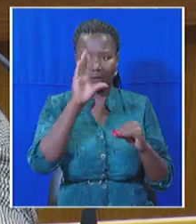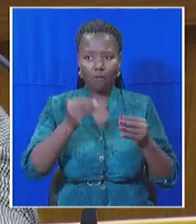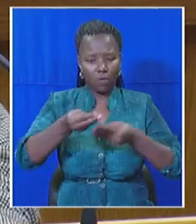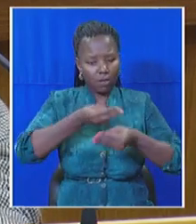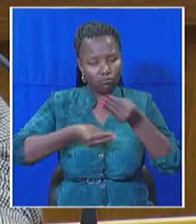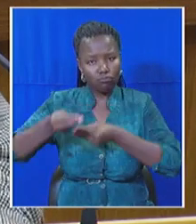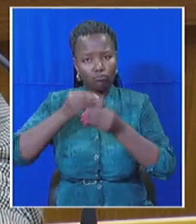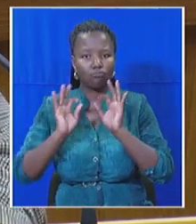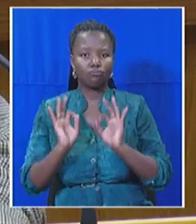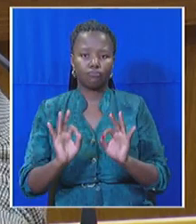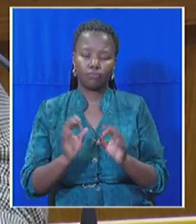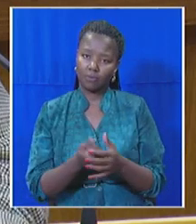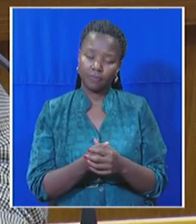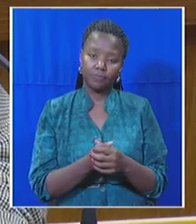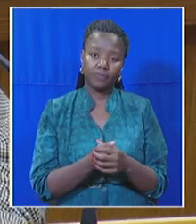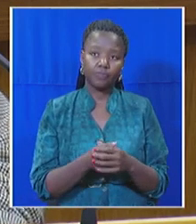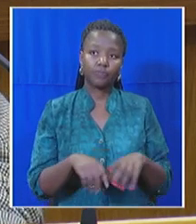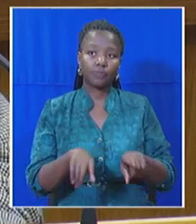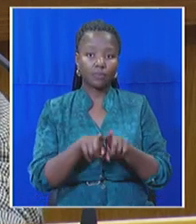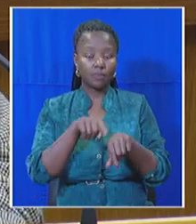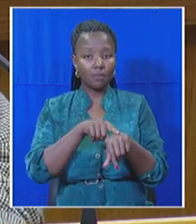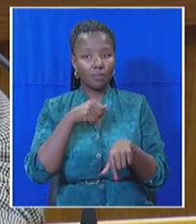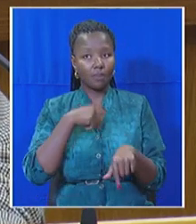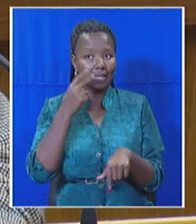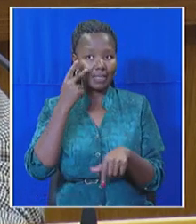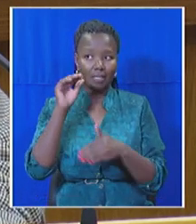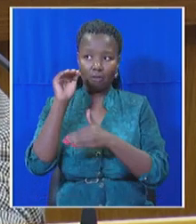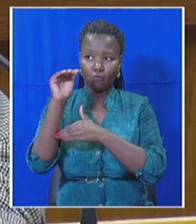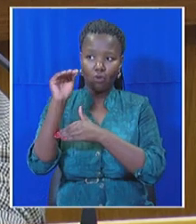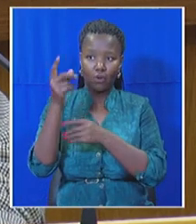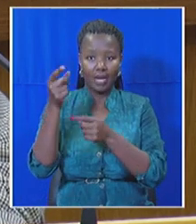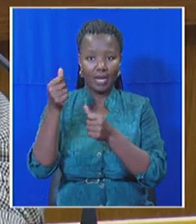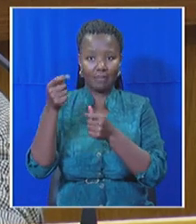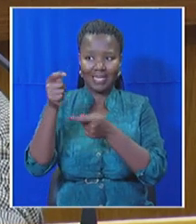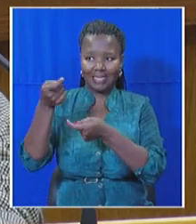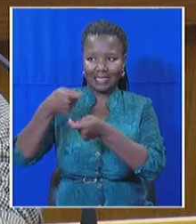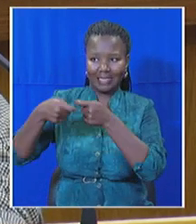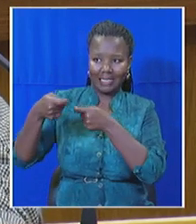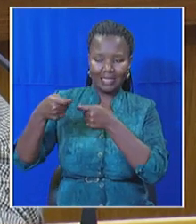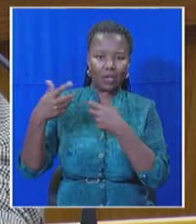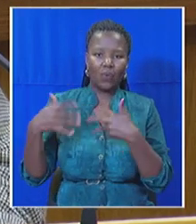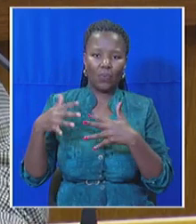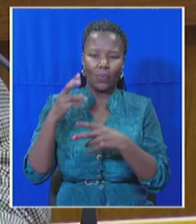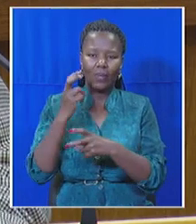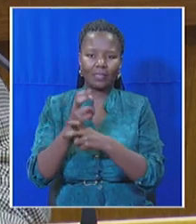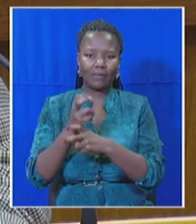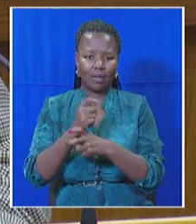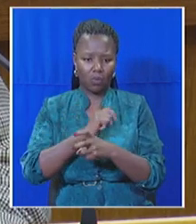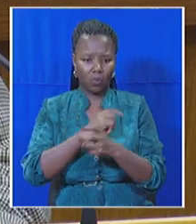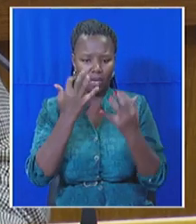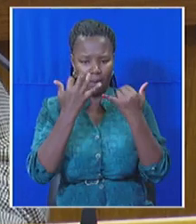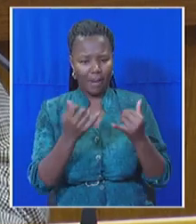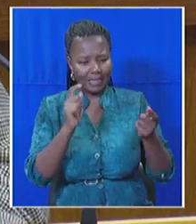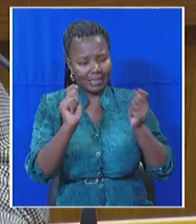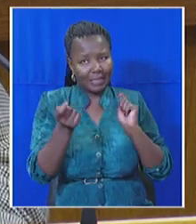are situated. Whilst we acknowledge that foreign exchange volatility makes it difficult to budget correctly, allowance